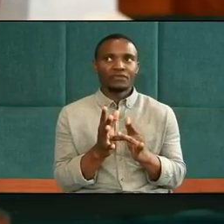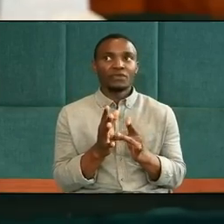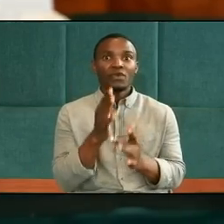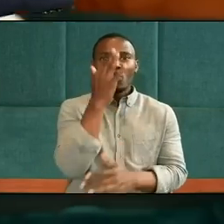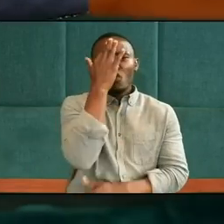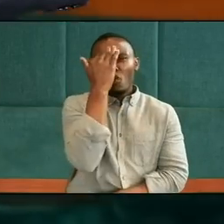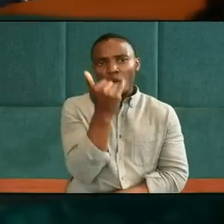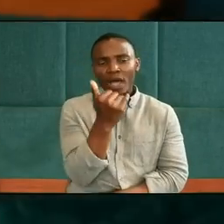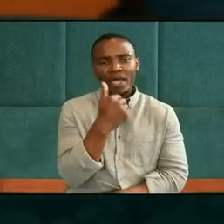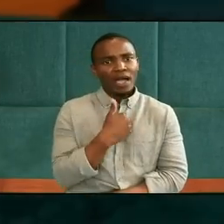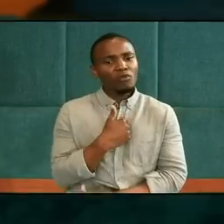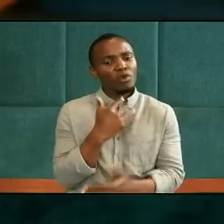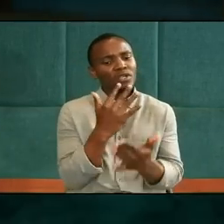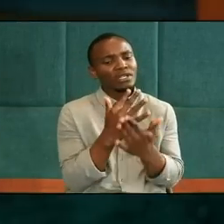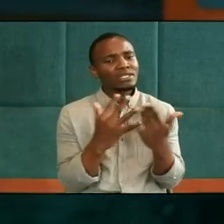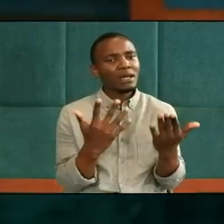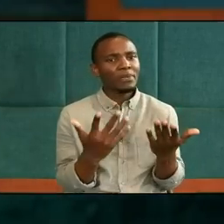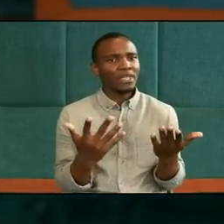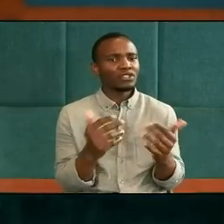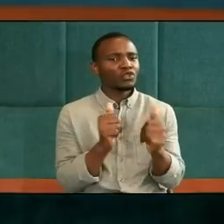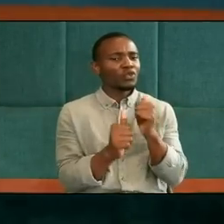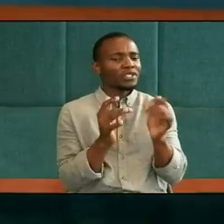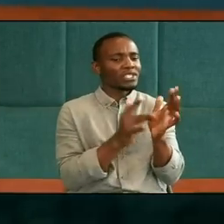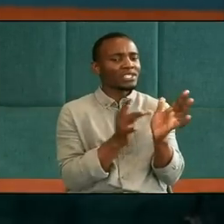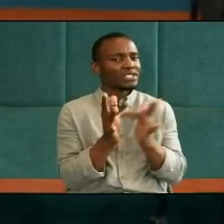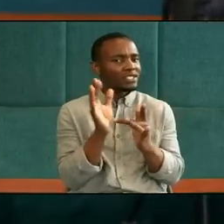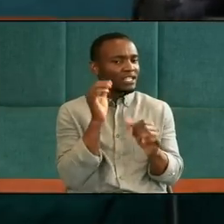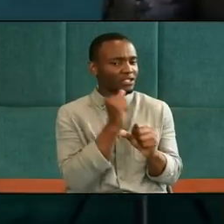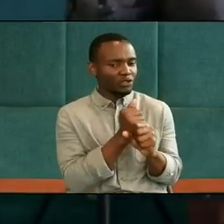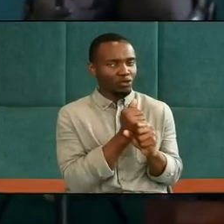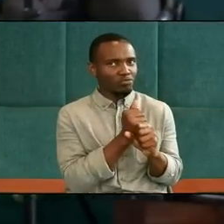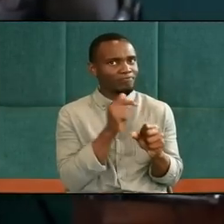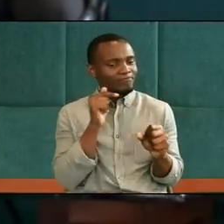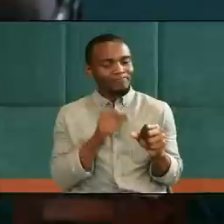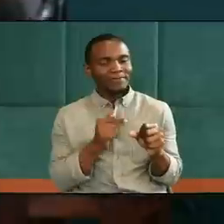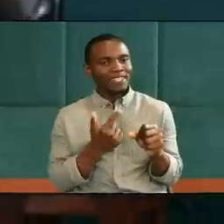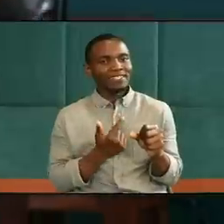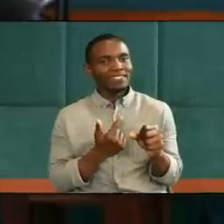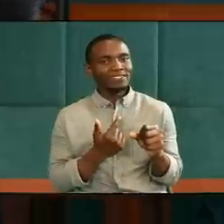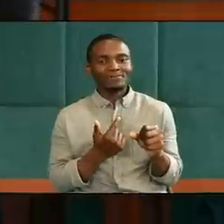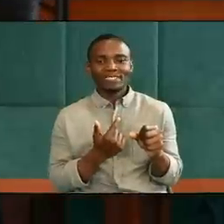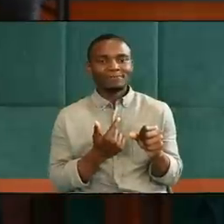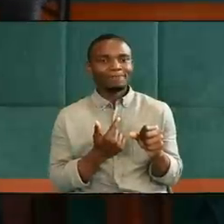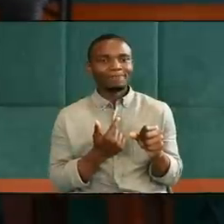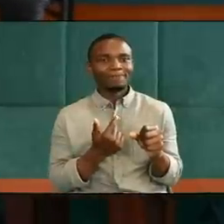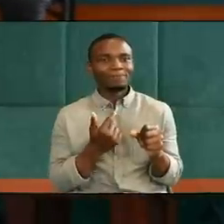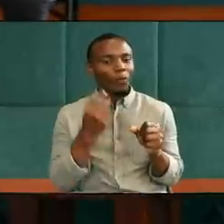because there's some stuff that Jesus did that is still problematic